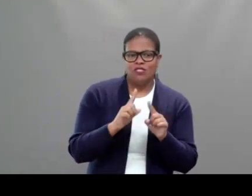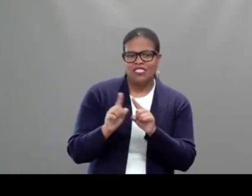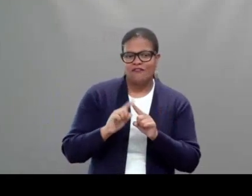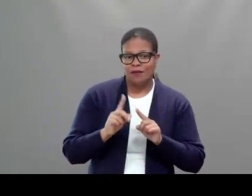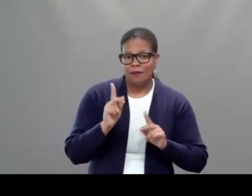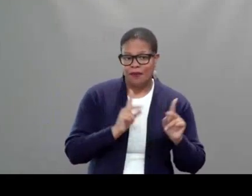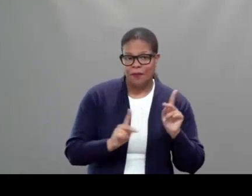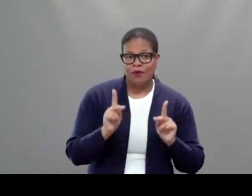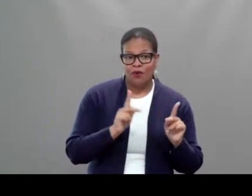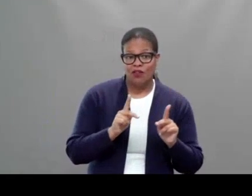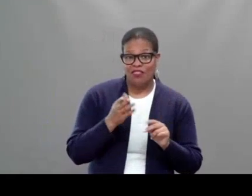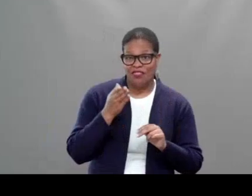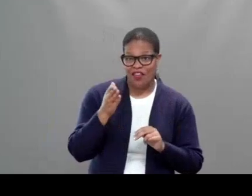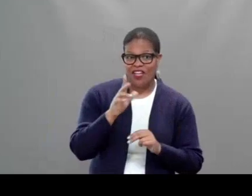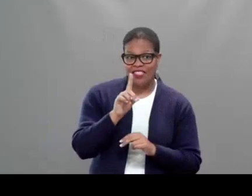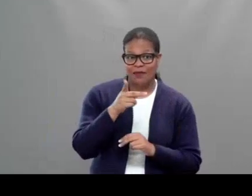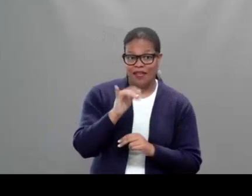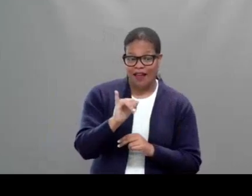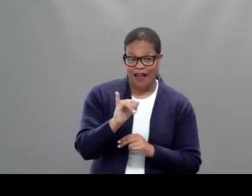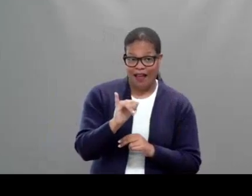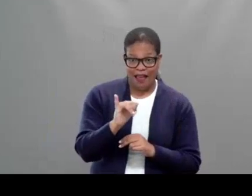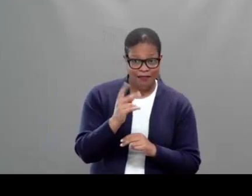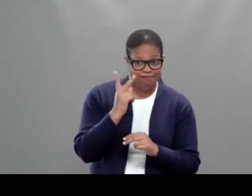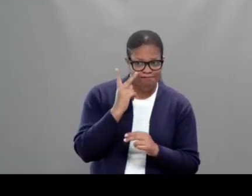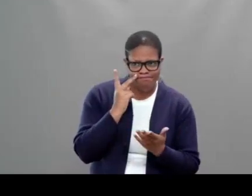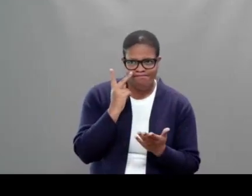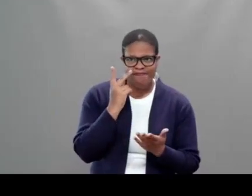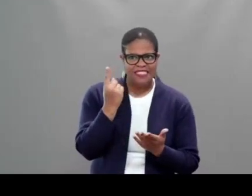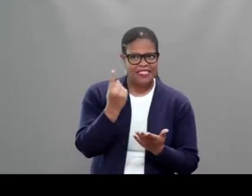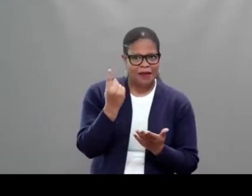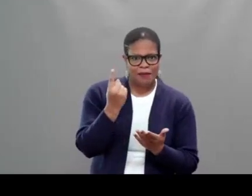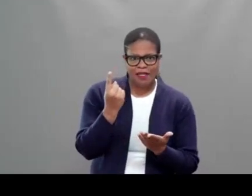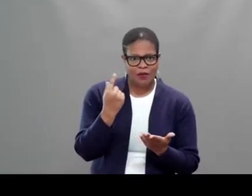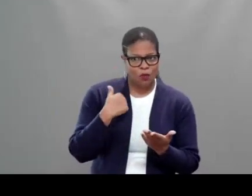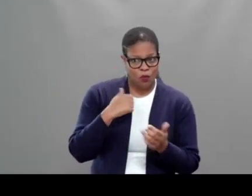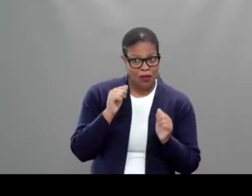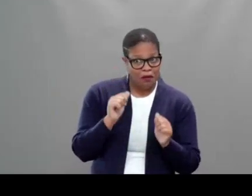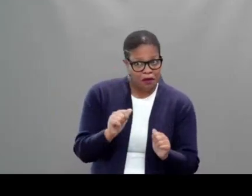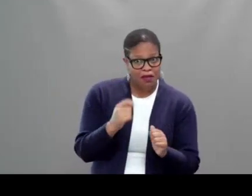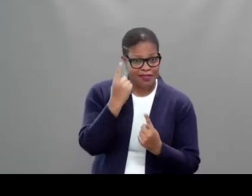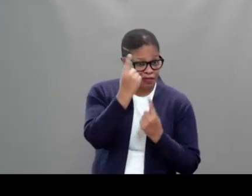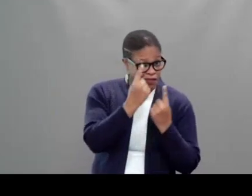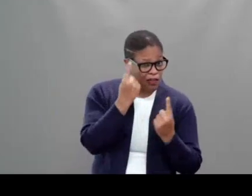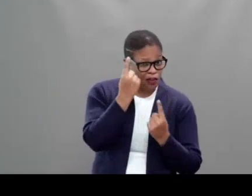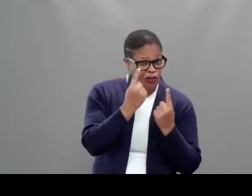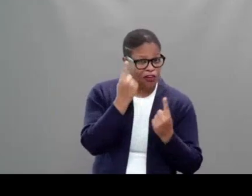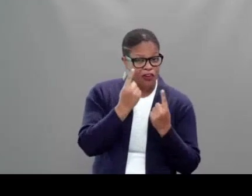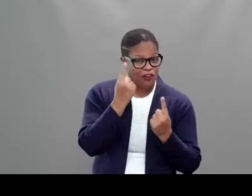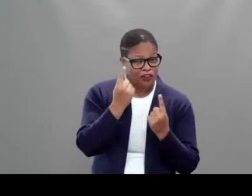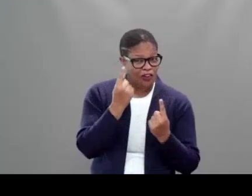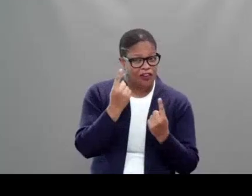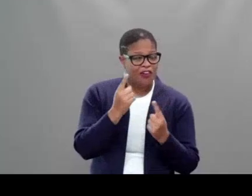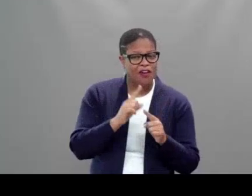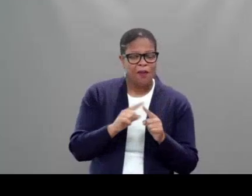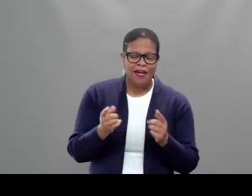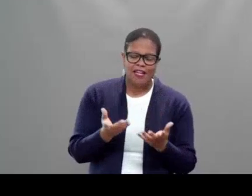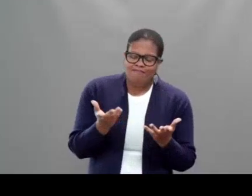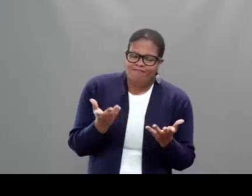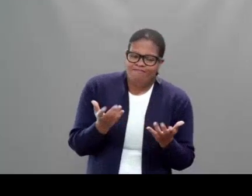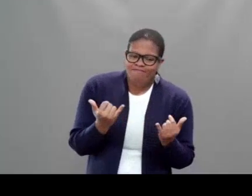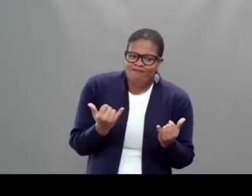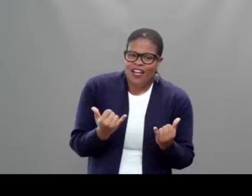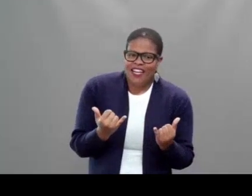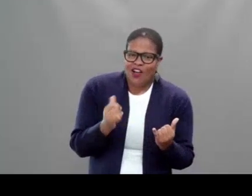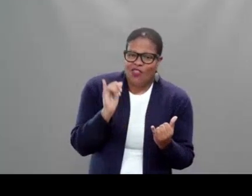different people at DPI to see, if that's something that we could look at, but right